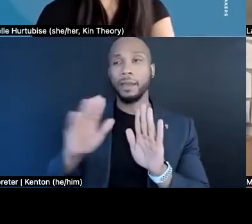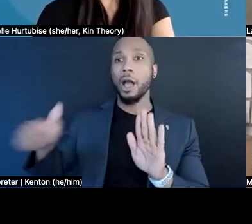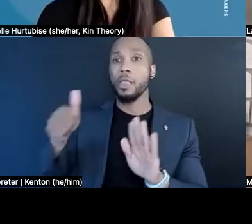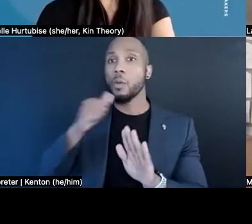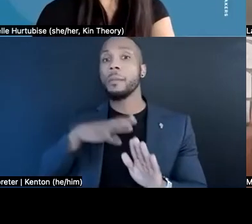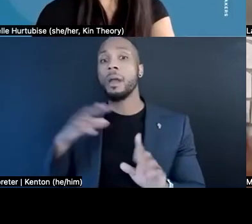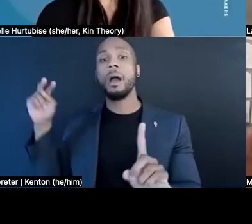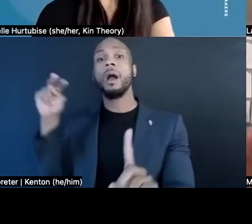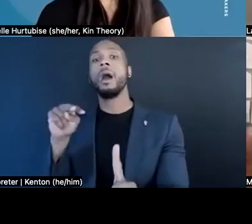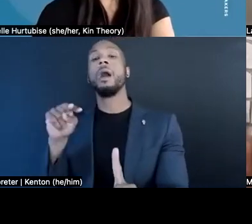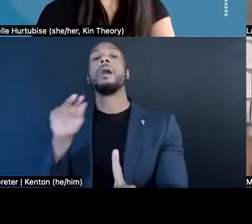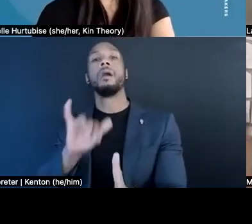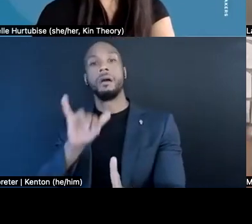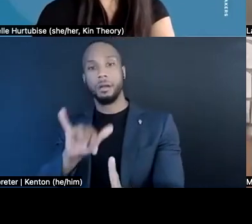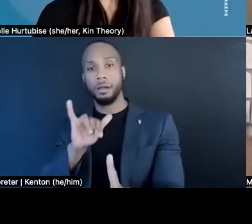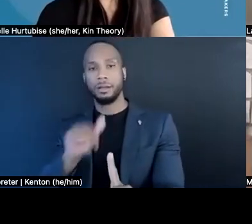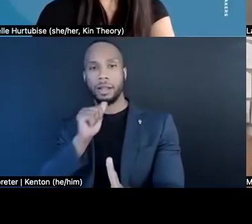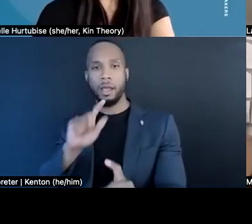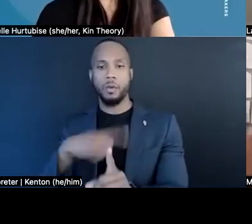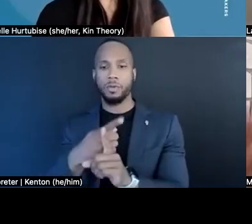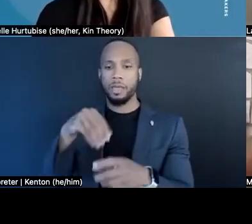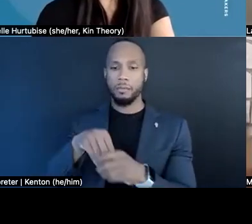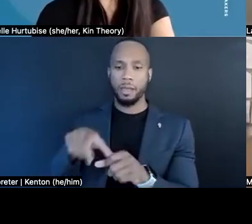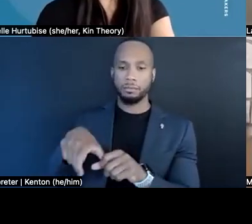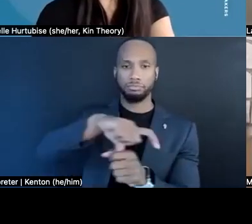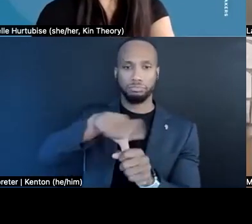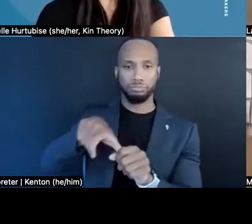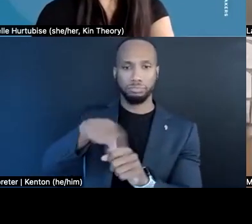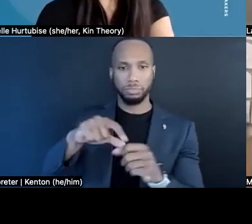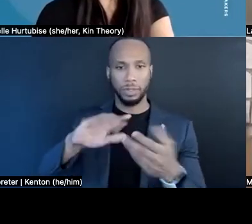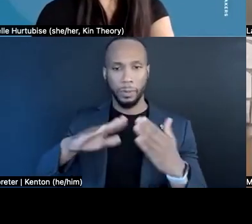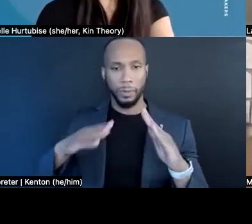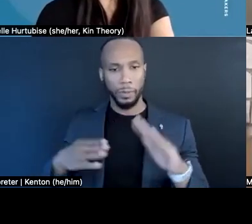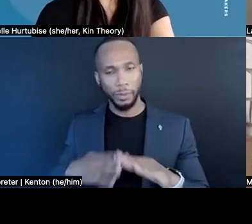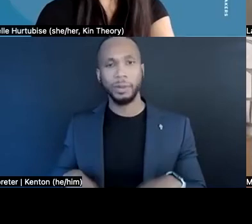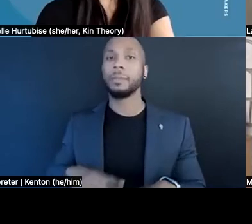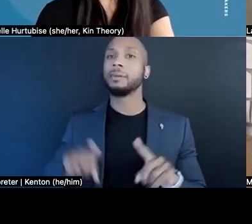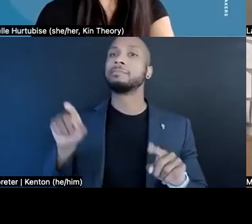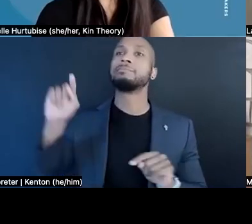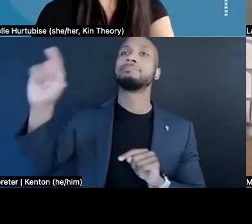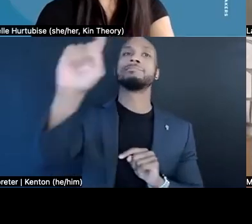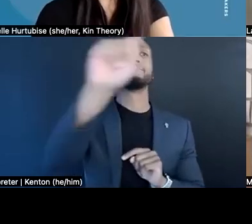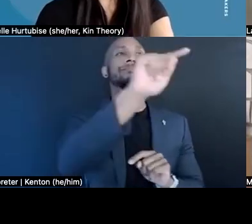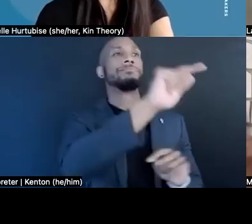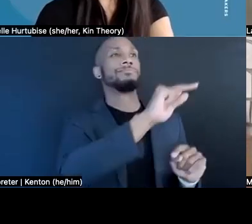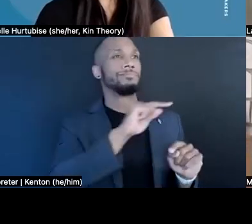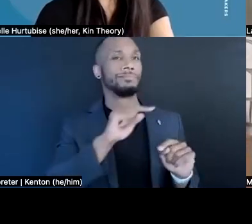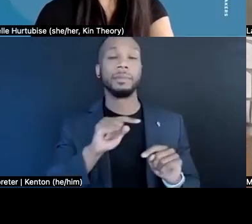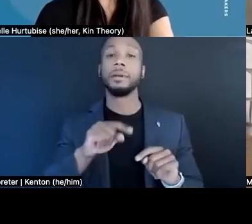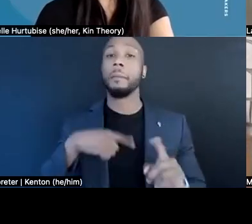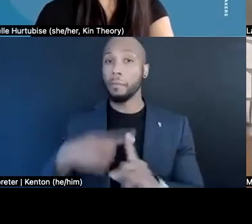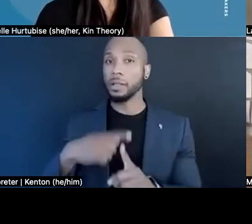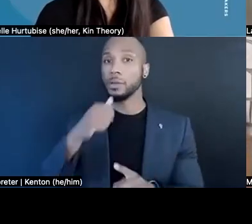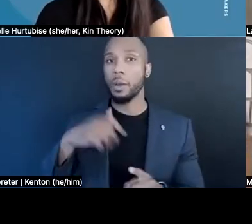mujeres, no solo de mi comunidad, de otras comunidades, de otros territorios, sino de las mujeres